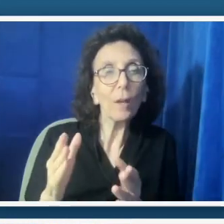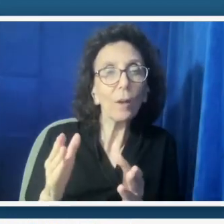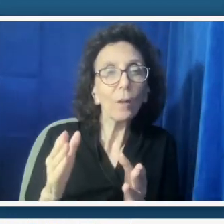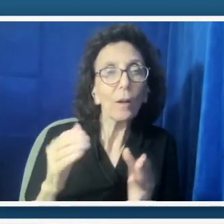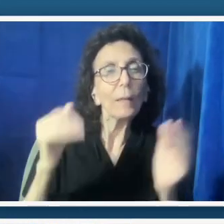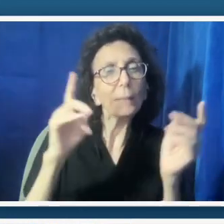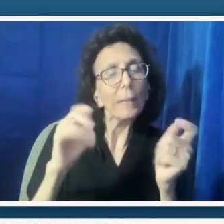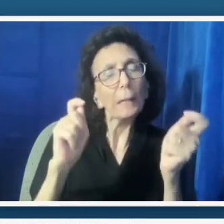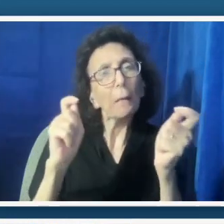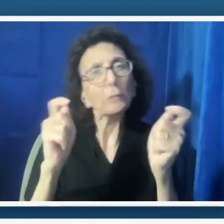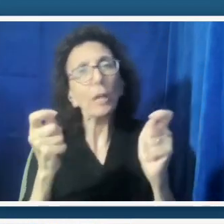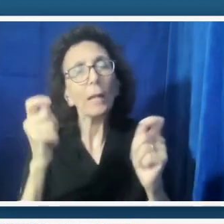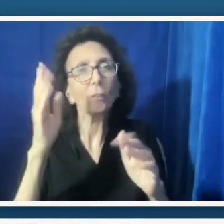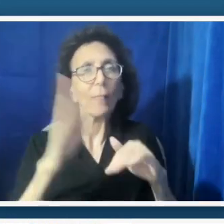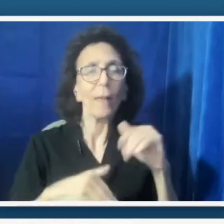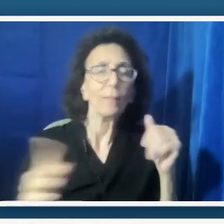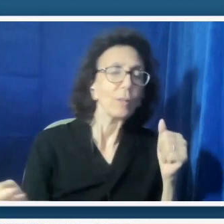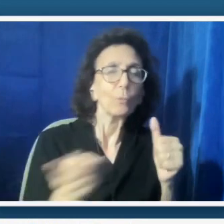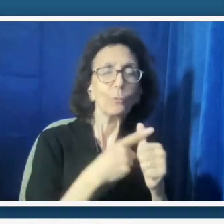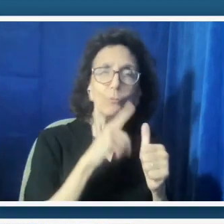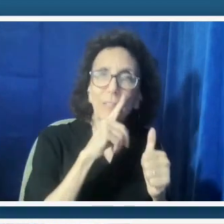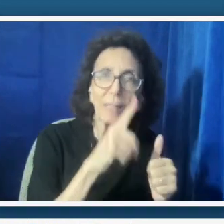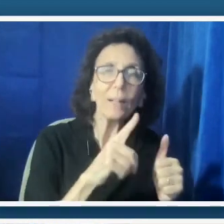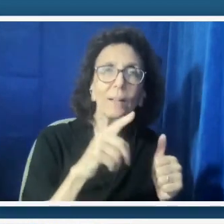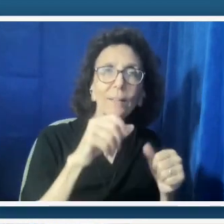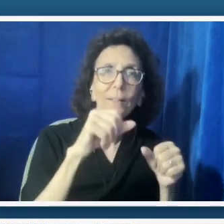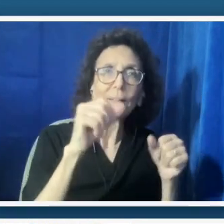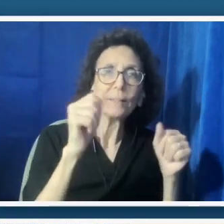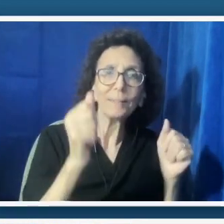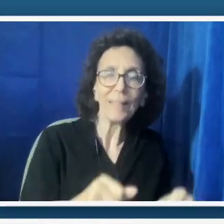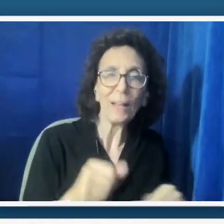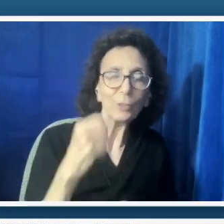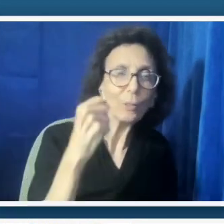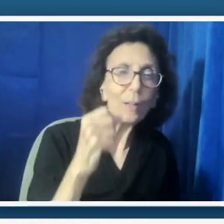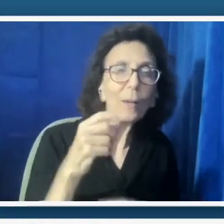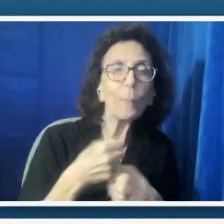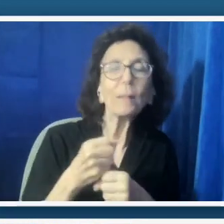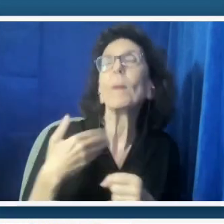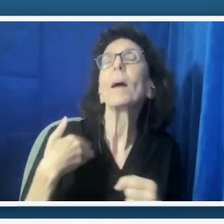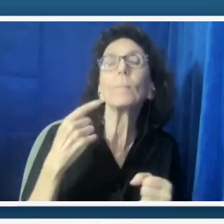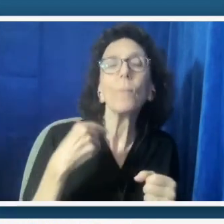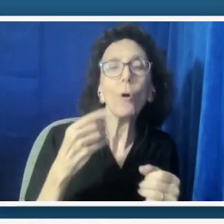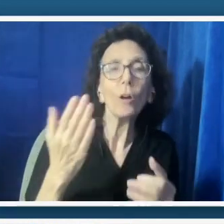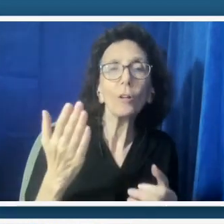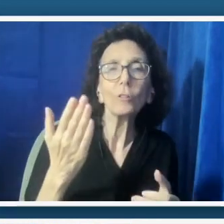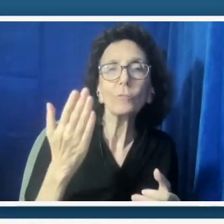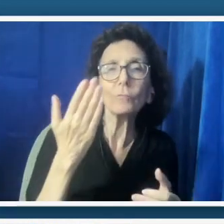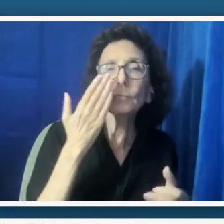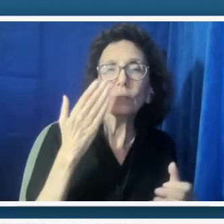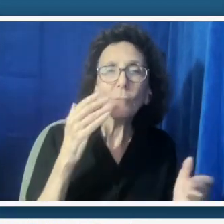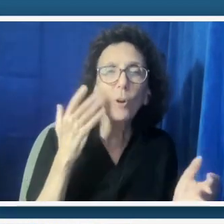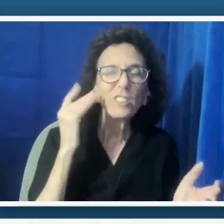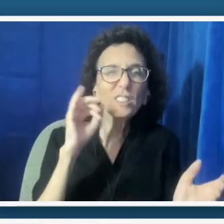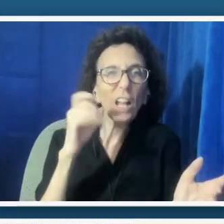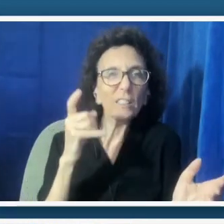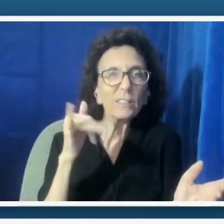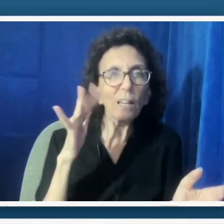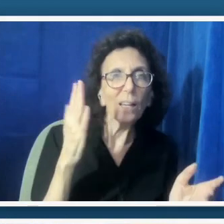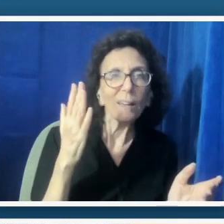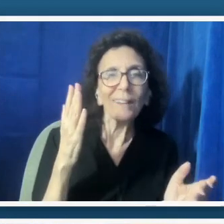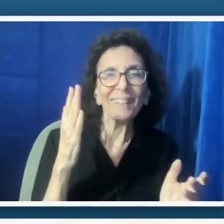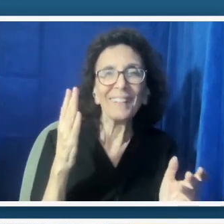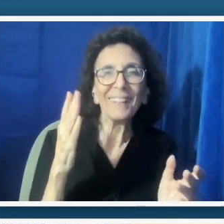modifications from the original Statue of Liberty to make his, as he put it, more fresh-faced, sultry, and sexy. And